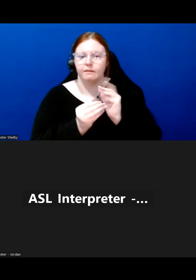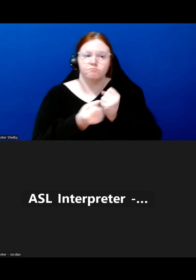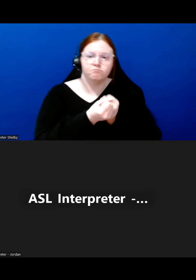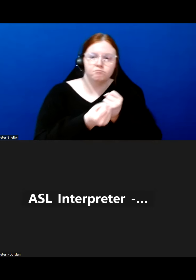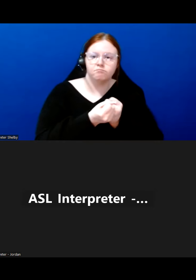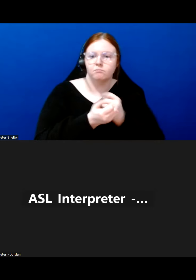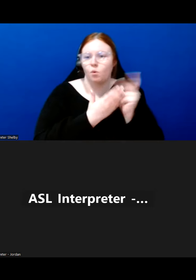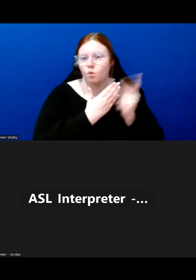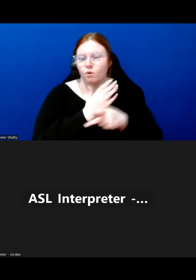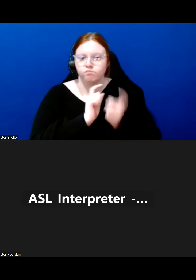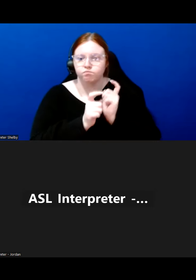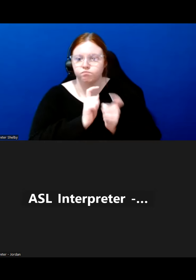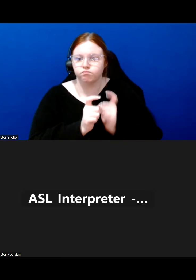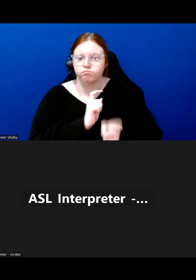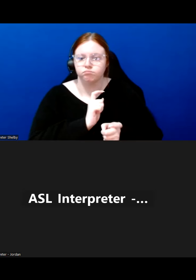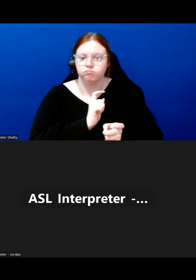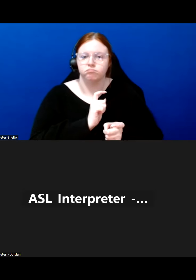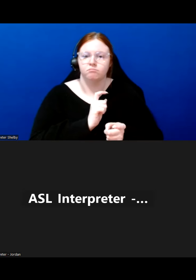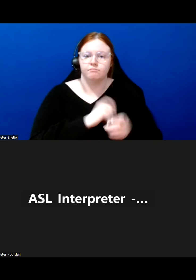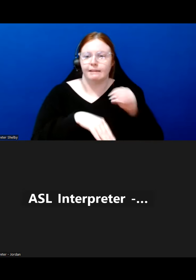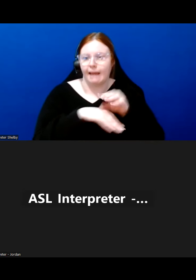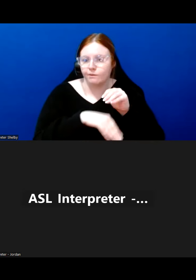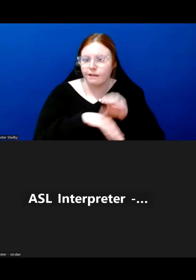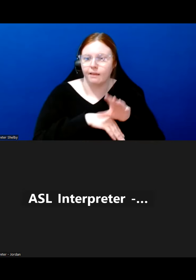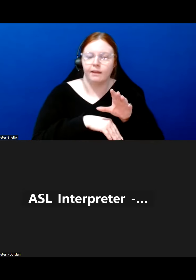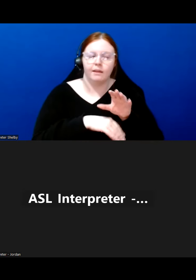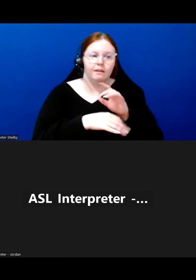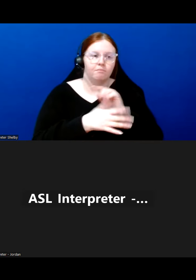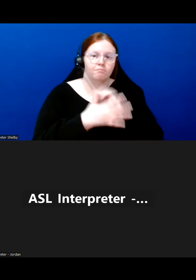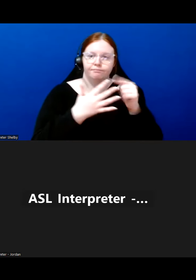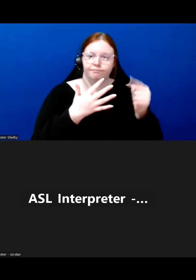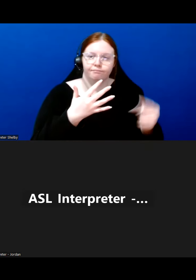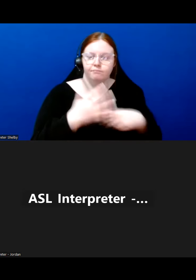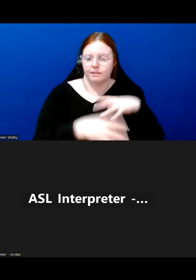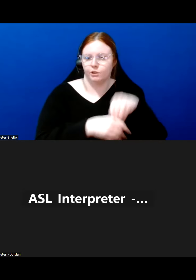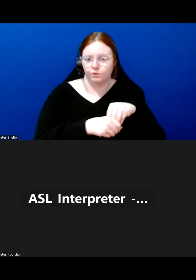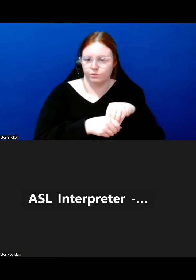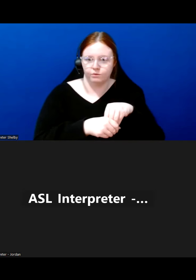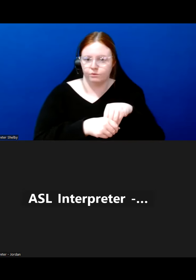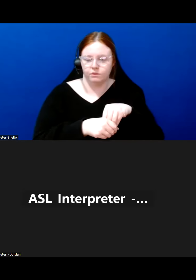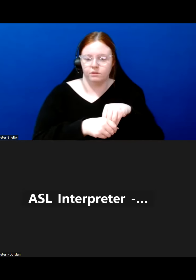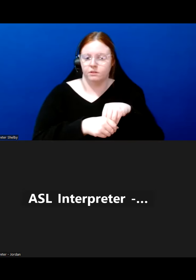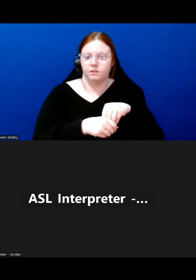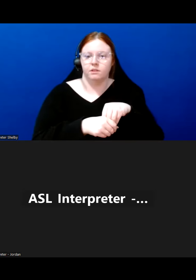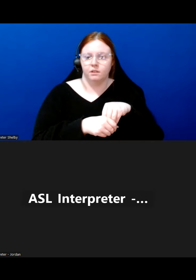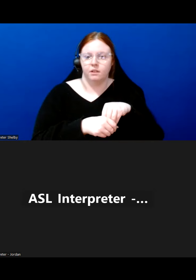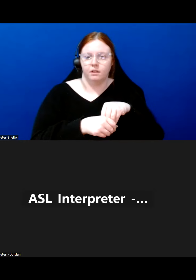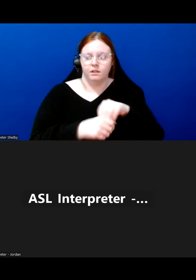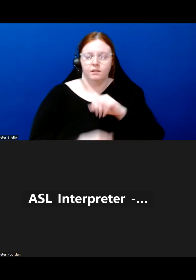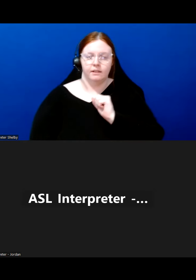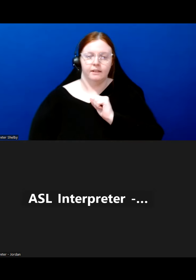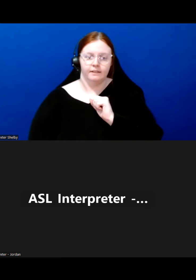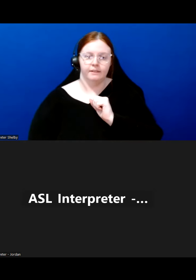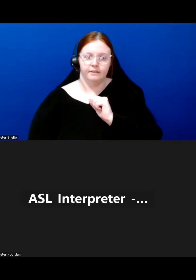programming adjustments and counseling, and a lot included. So I probably,